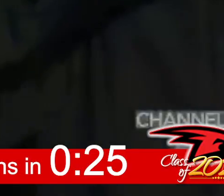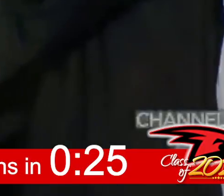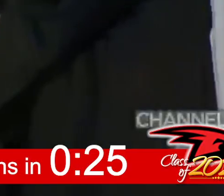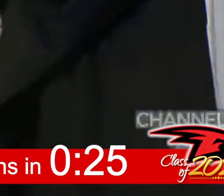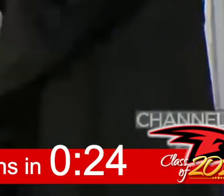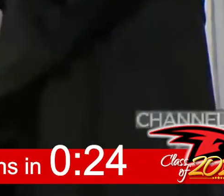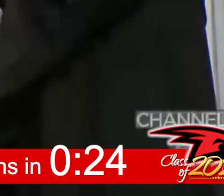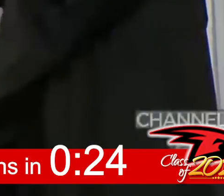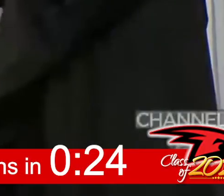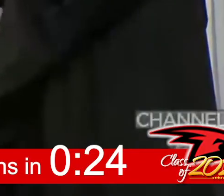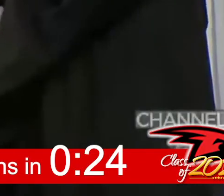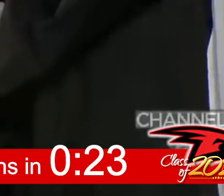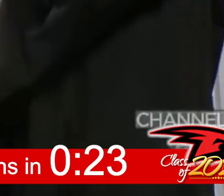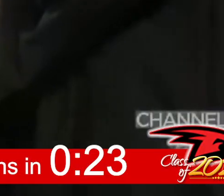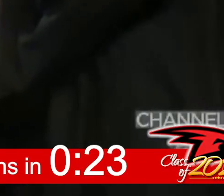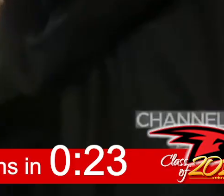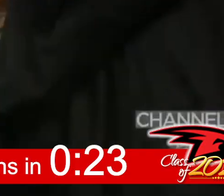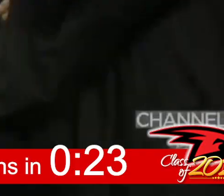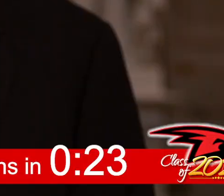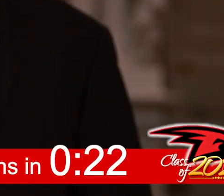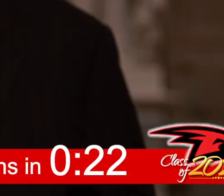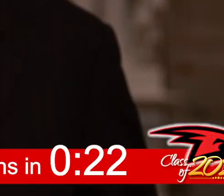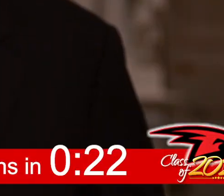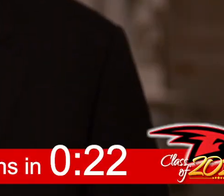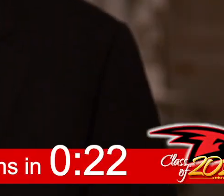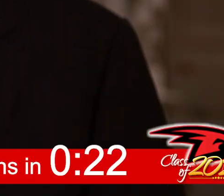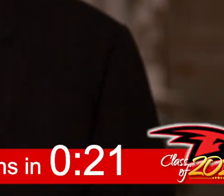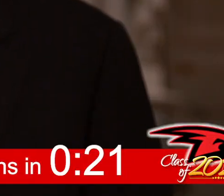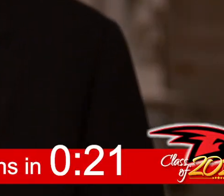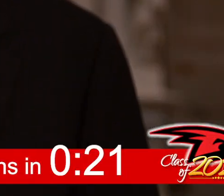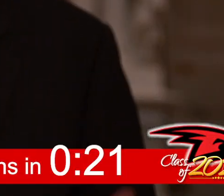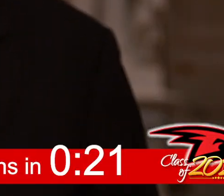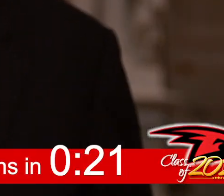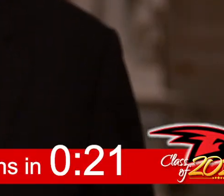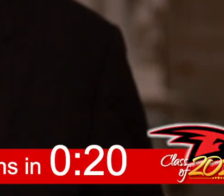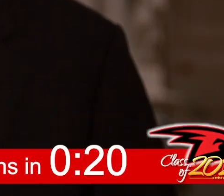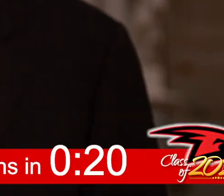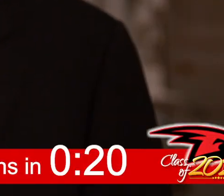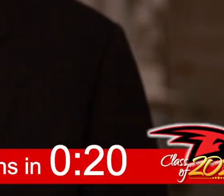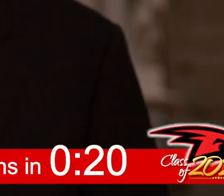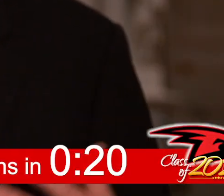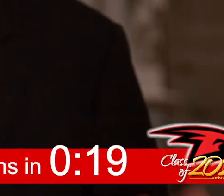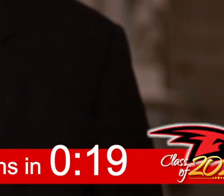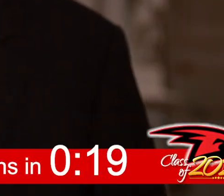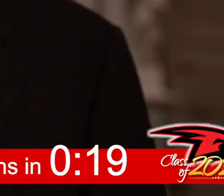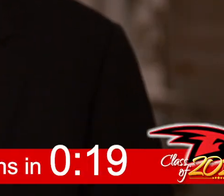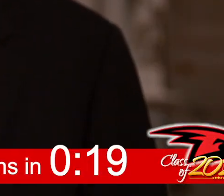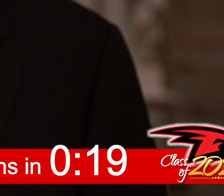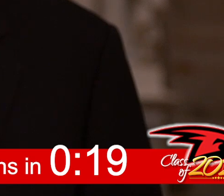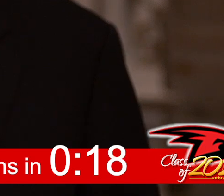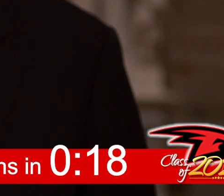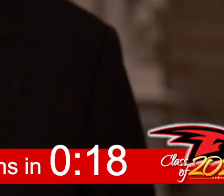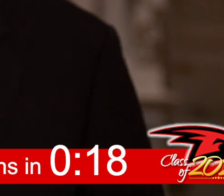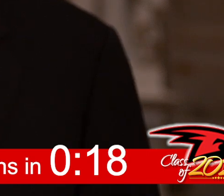all that you have already done in your wonderful lives. So congratulations again. And by the way, congratulations to our great